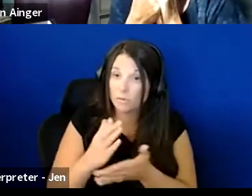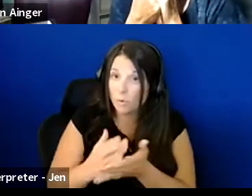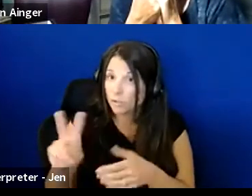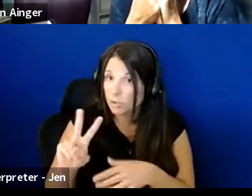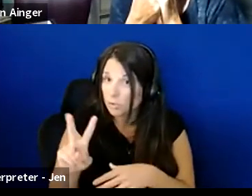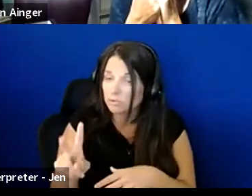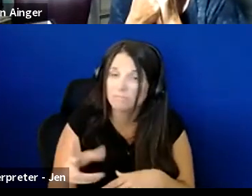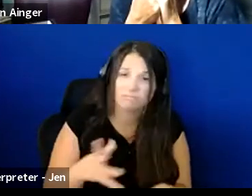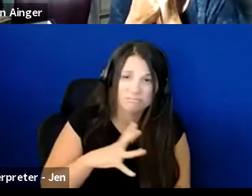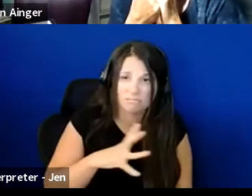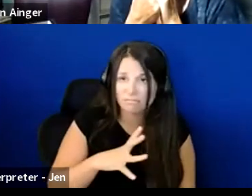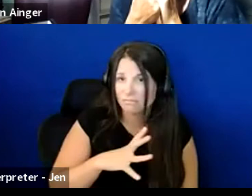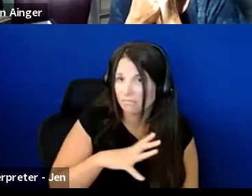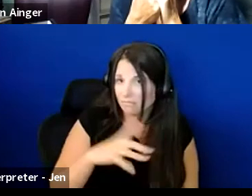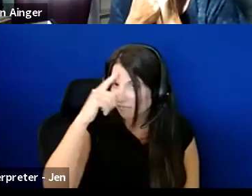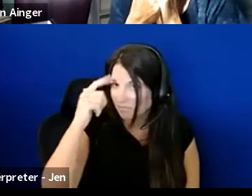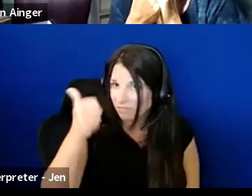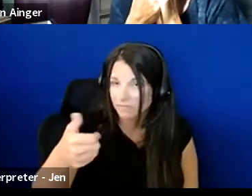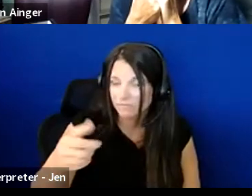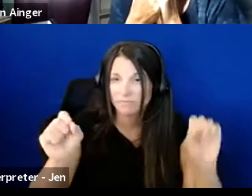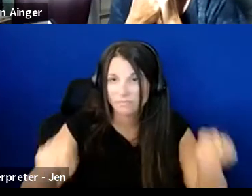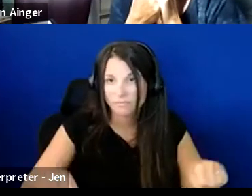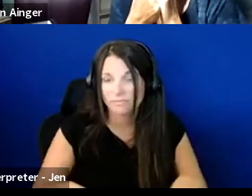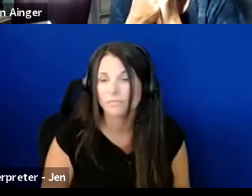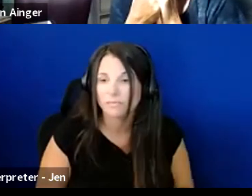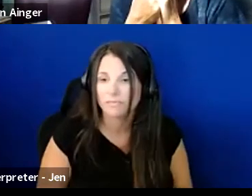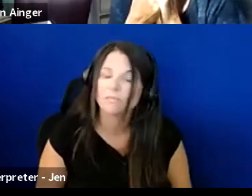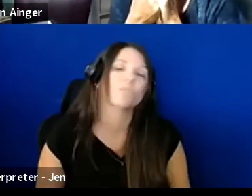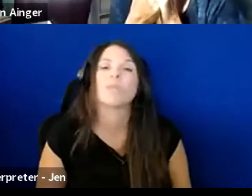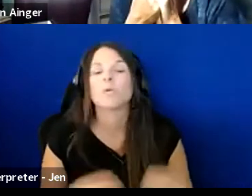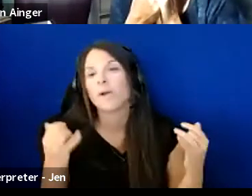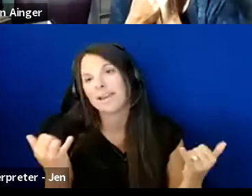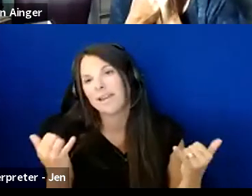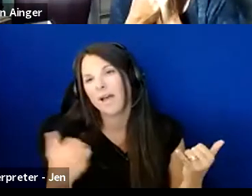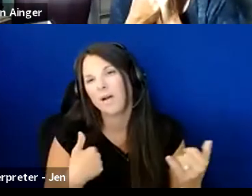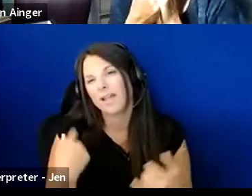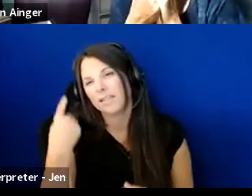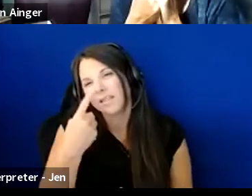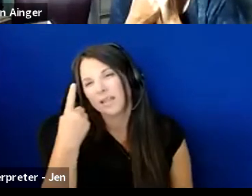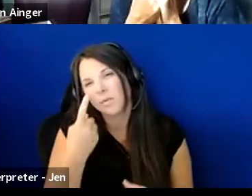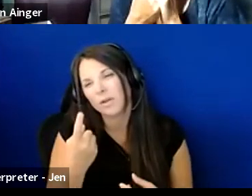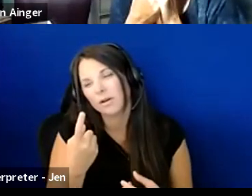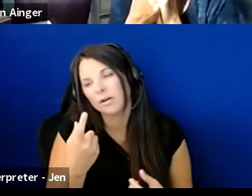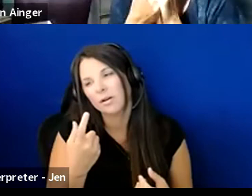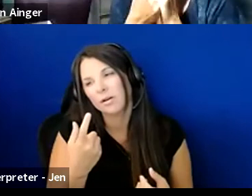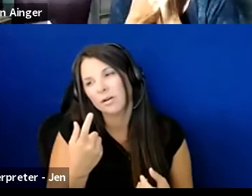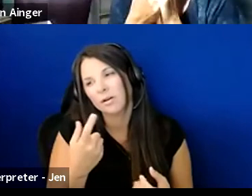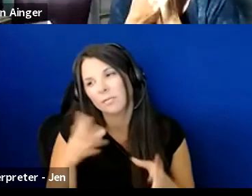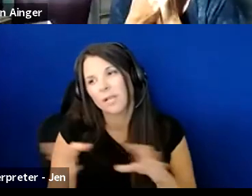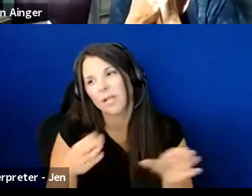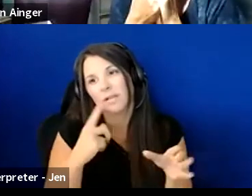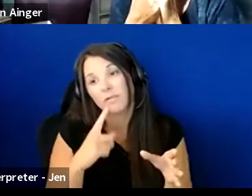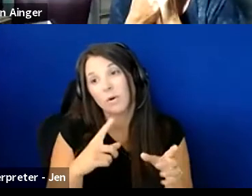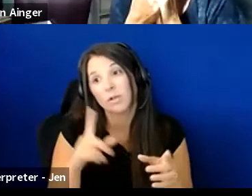You're absolutely able to do that. I think right now we're planning on rolling our certification courses on a